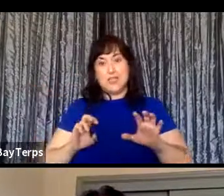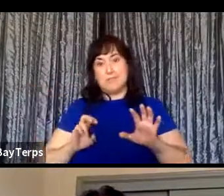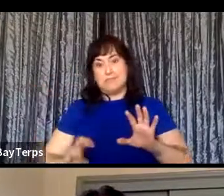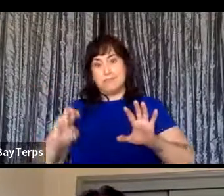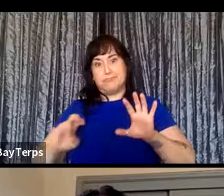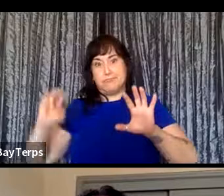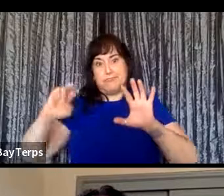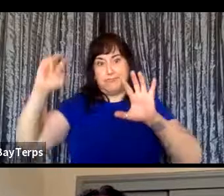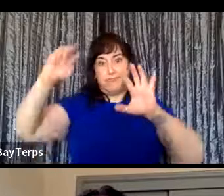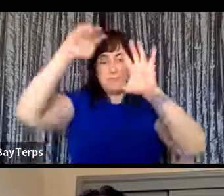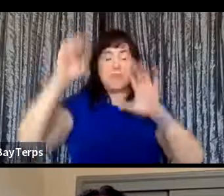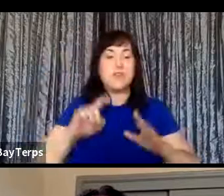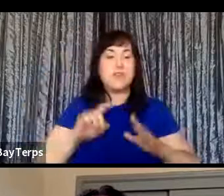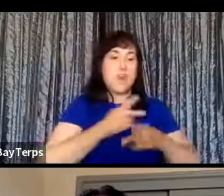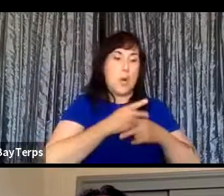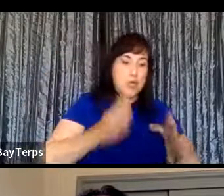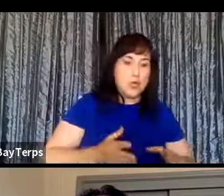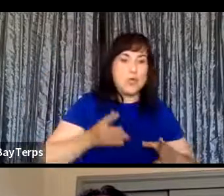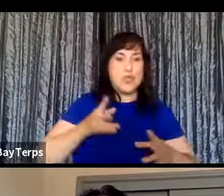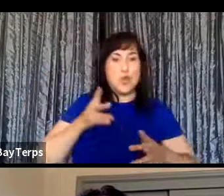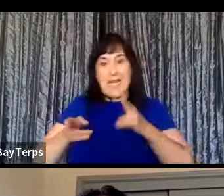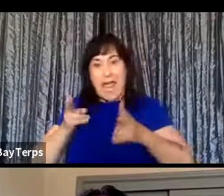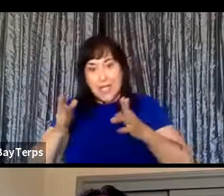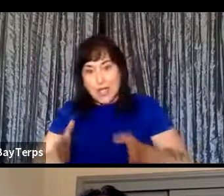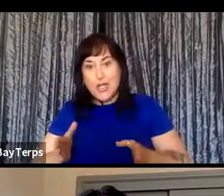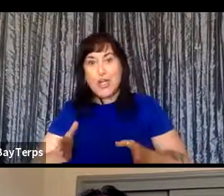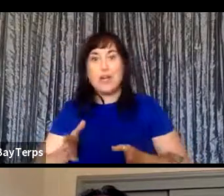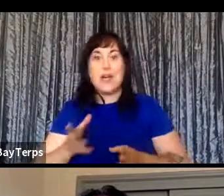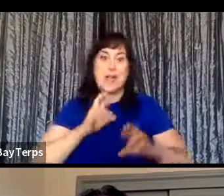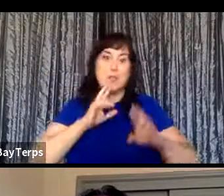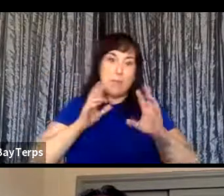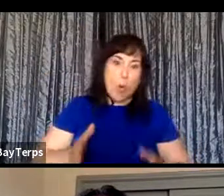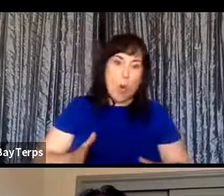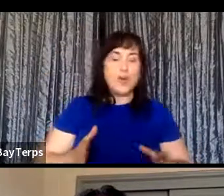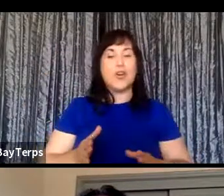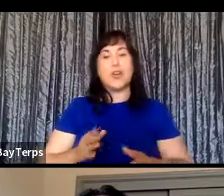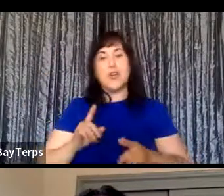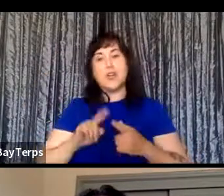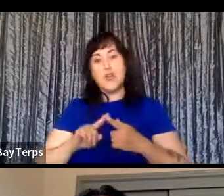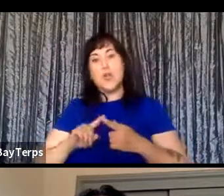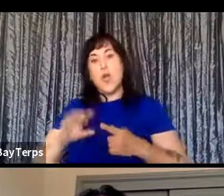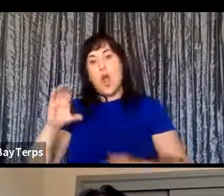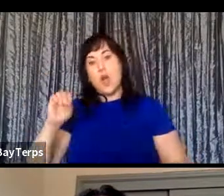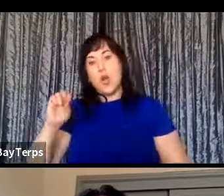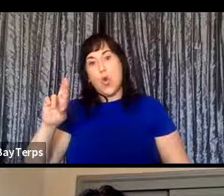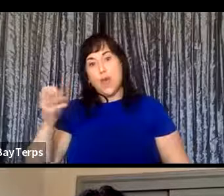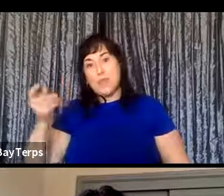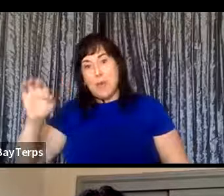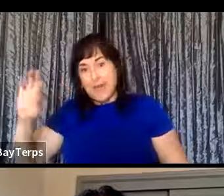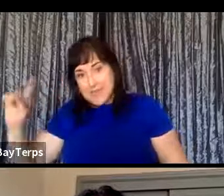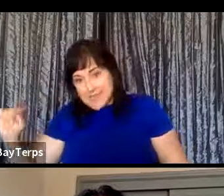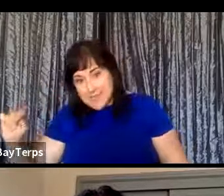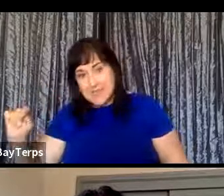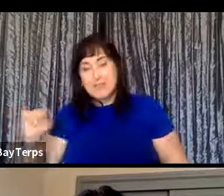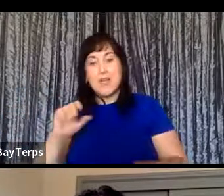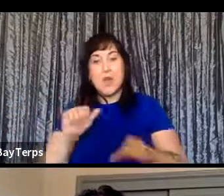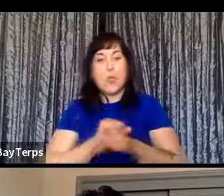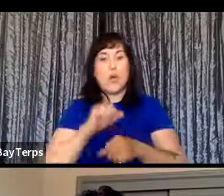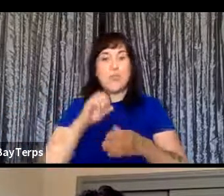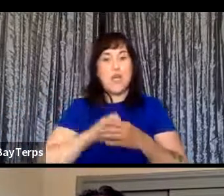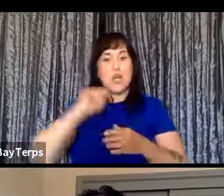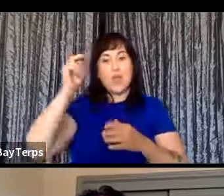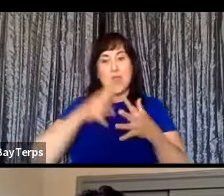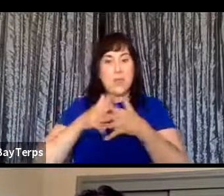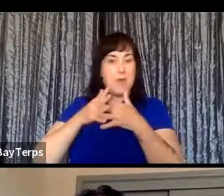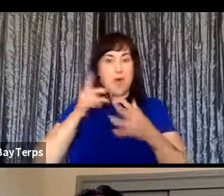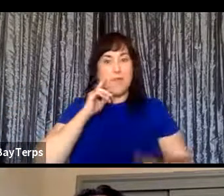a producer and an editor, and from an editor to a reporter, and as a reporter to a correspondent. Ended up working as the North America correspondent for BBC